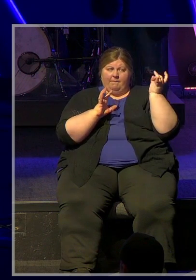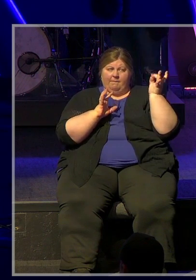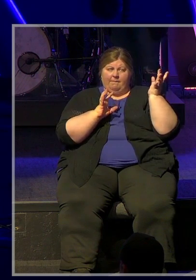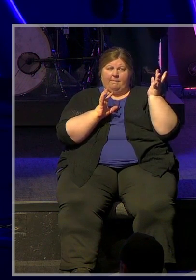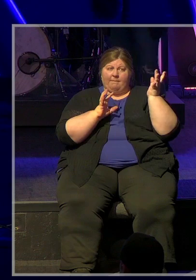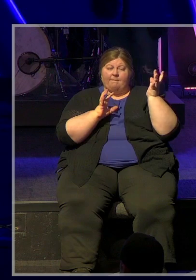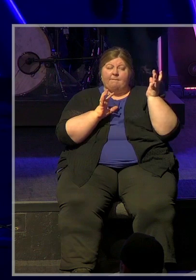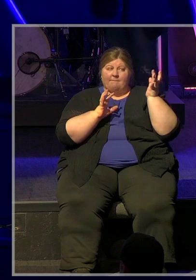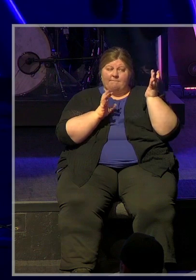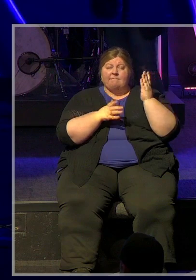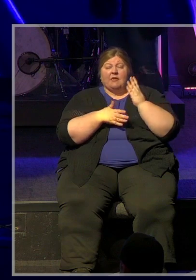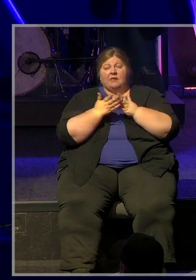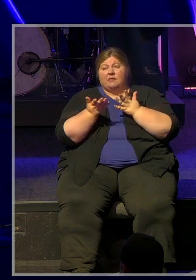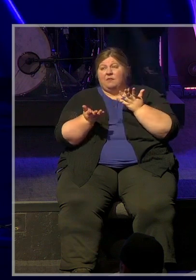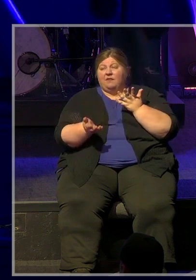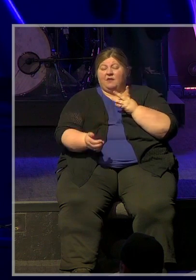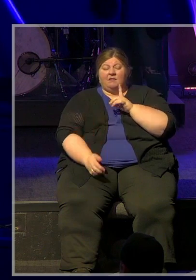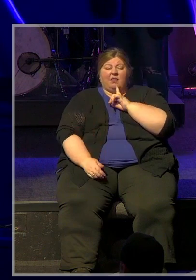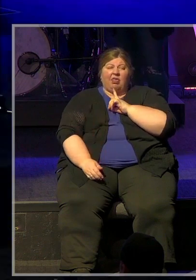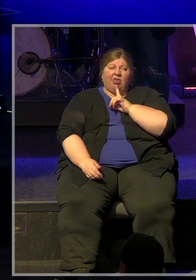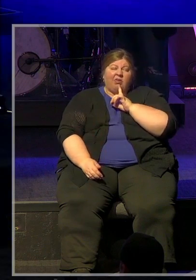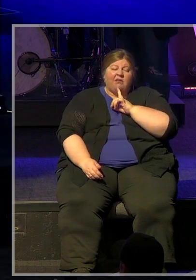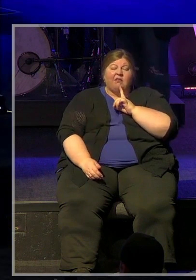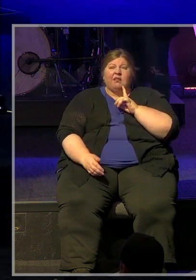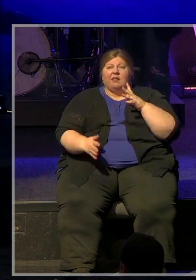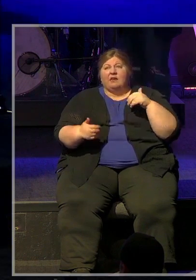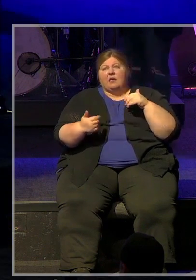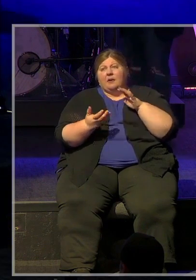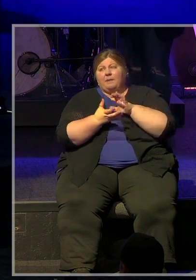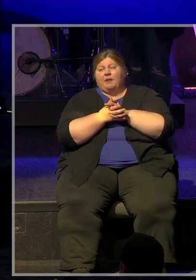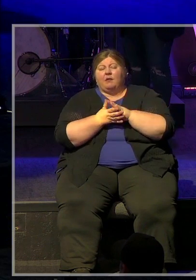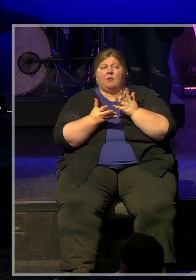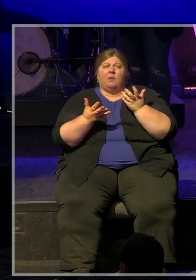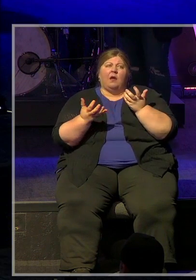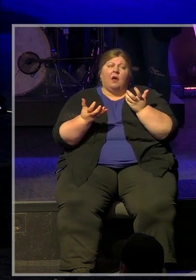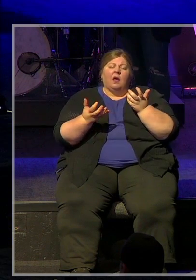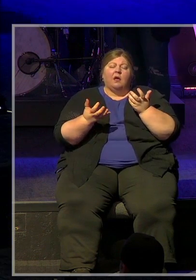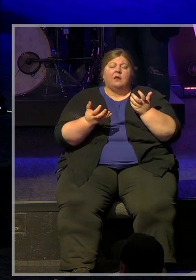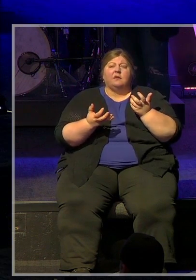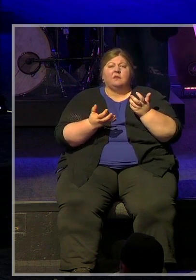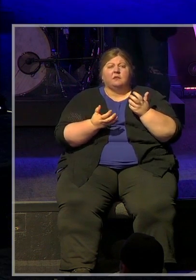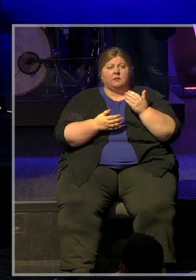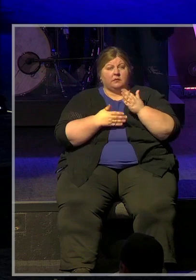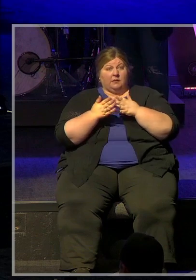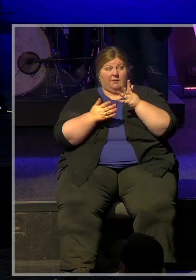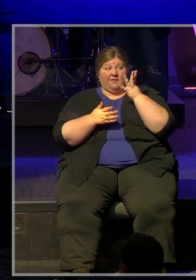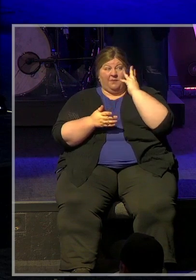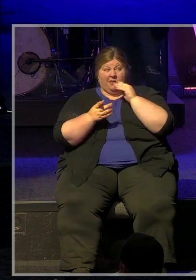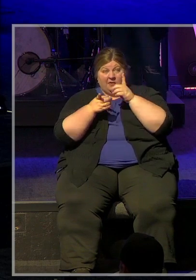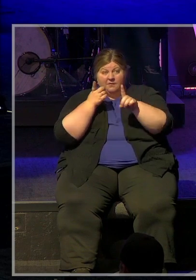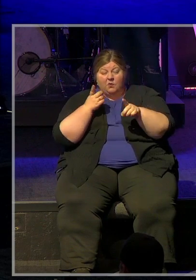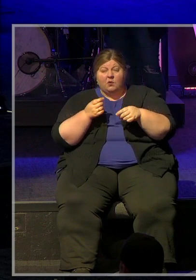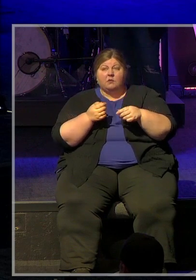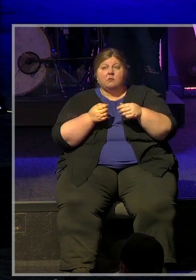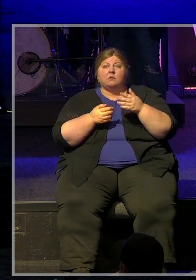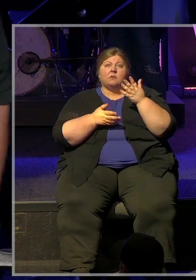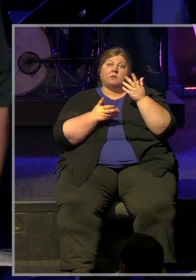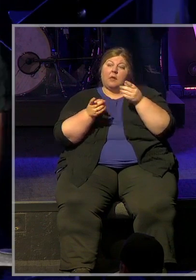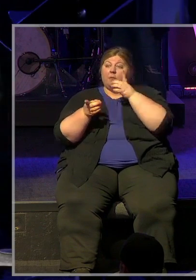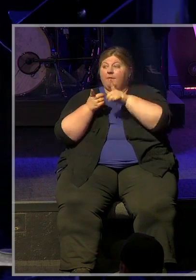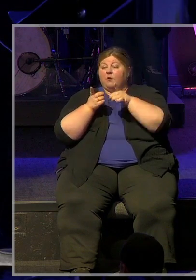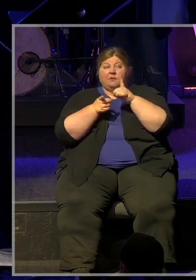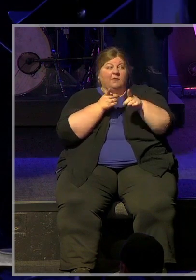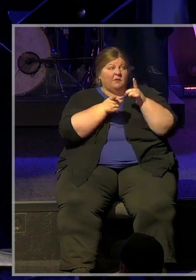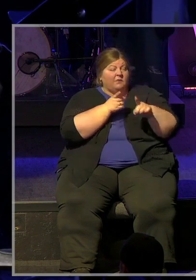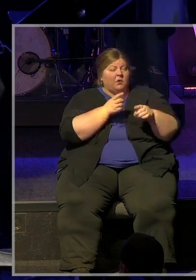Some of you are lonely. You haven't yet been married and crave to. Some of you have been divorced. Some of you divorced multiple times. Some